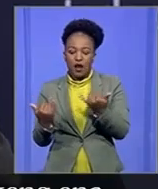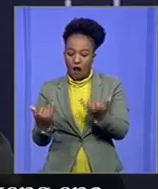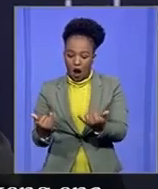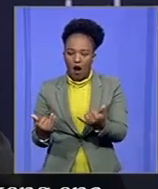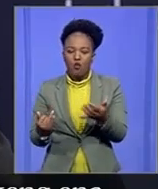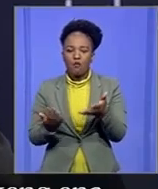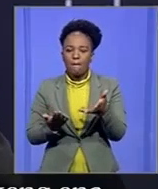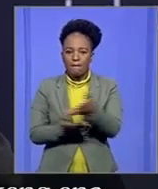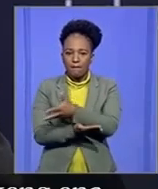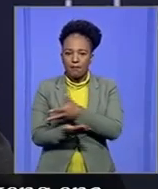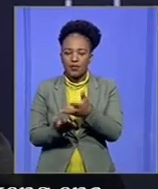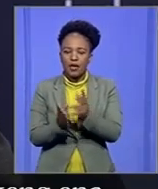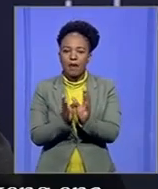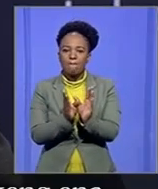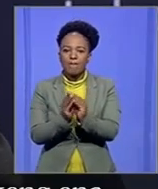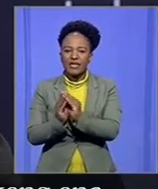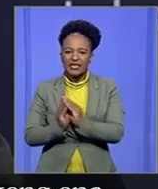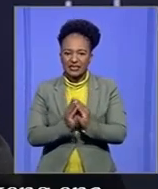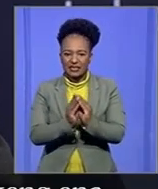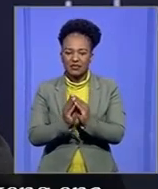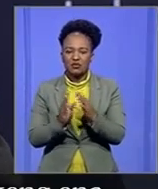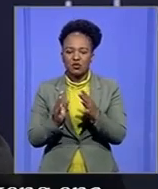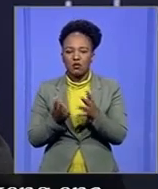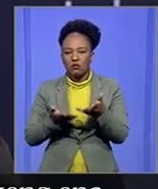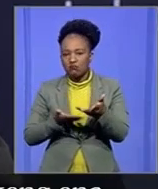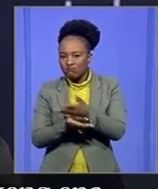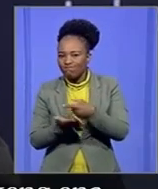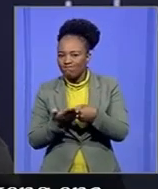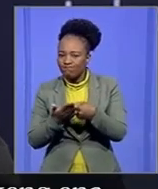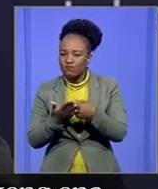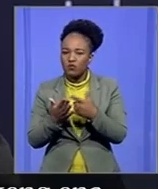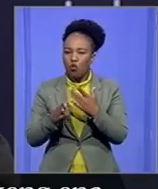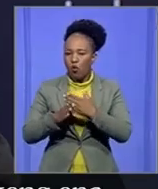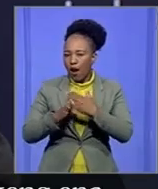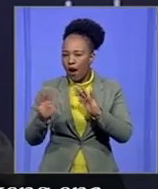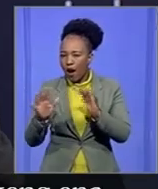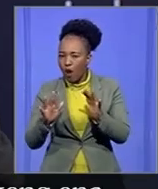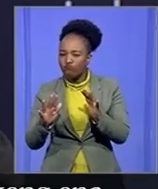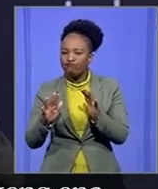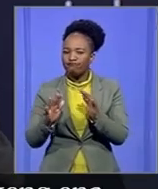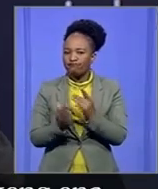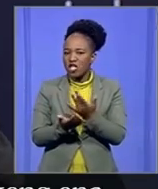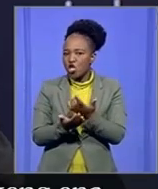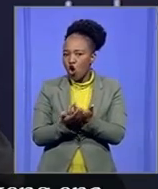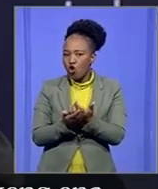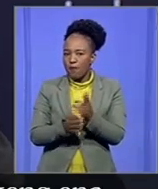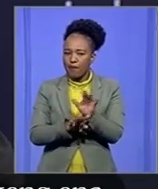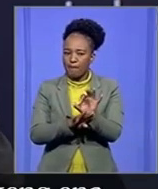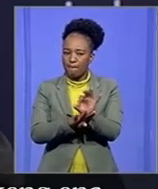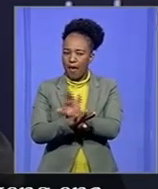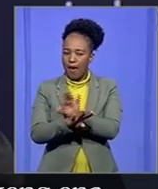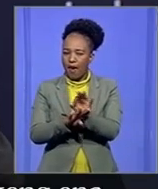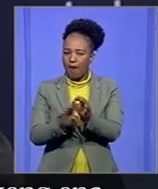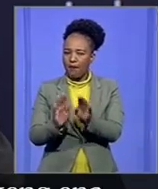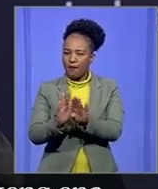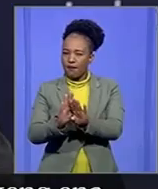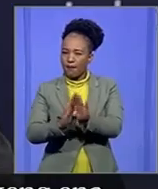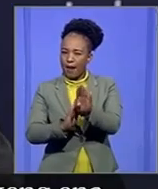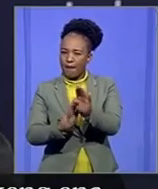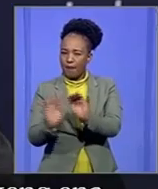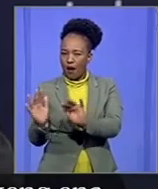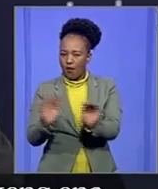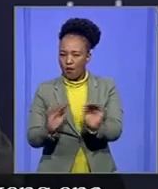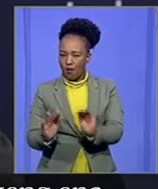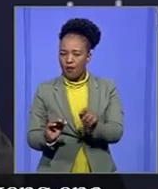gore ke eng se e leng gore se tshwanela sa dirwa go leka gore go ngokwe bone ba beeletsi mo nageng ya Afrika Borwa. O tla gopola